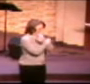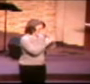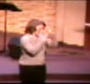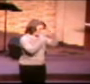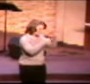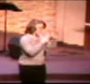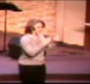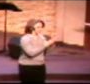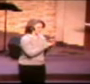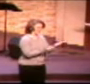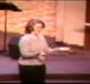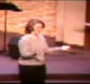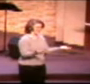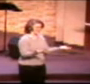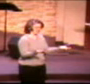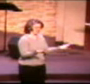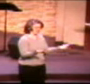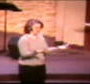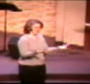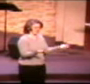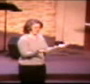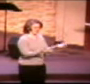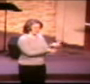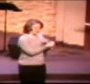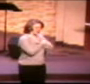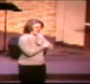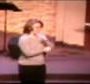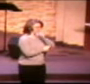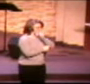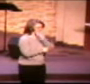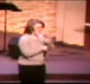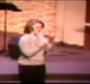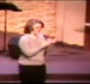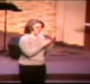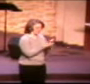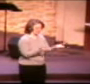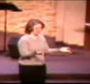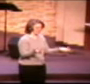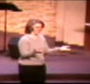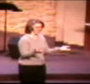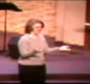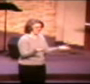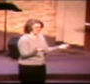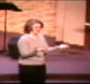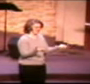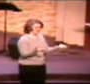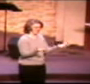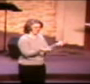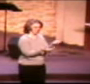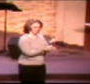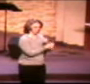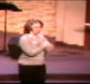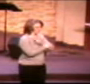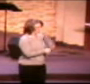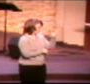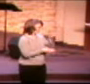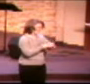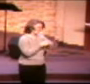things. And love endures all things. And love never